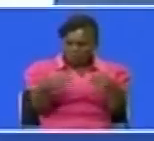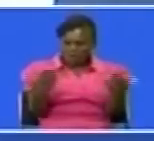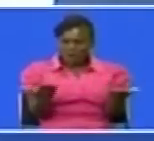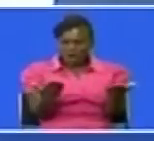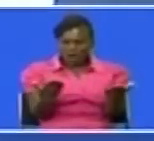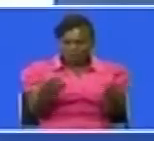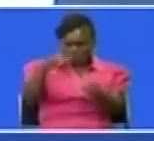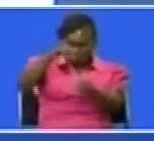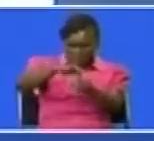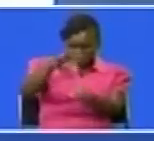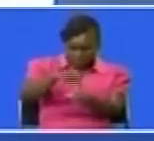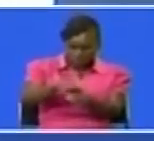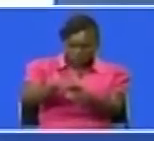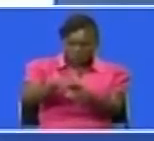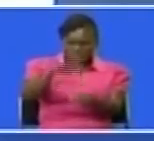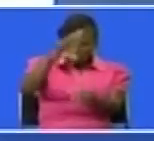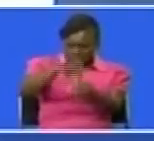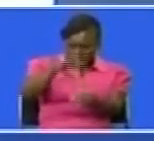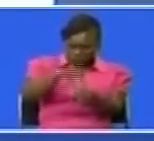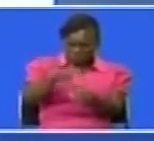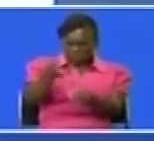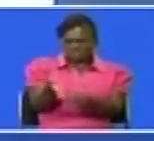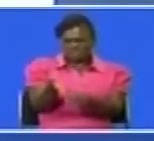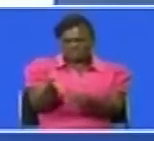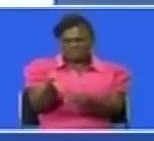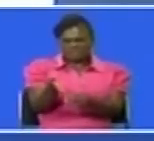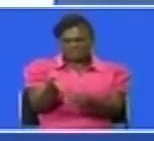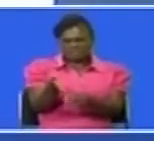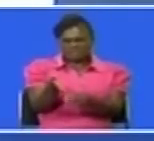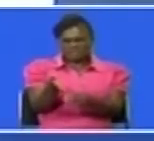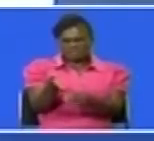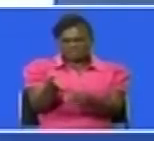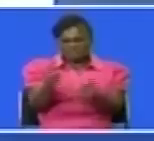with the ballot, such that our elections have become nothing more than just